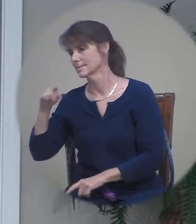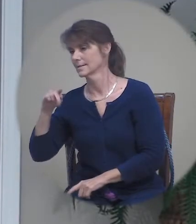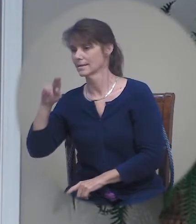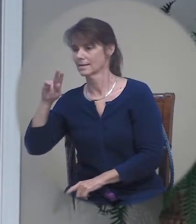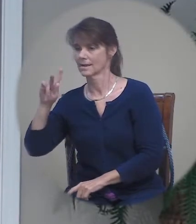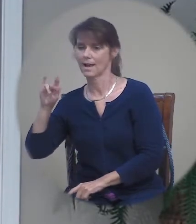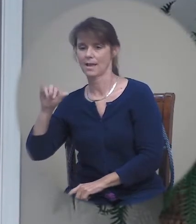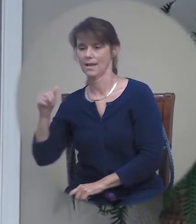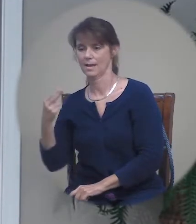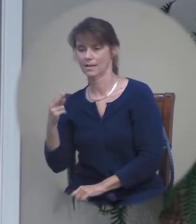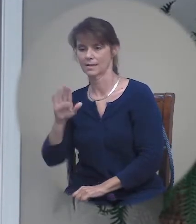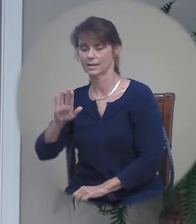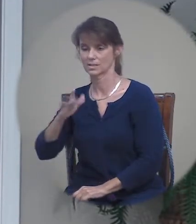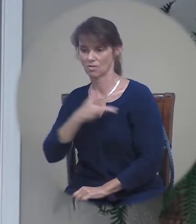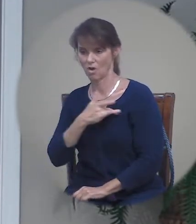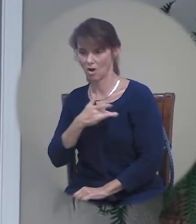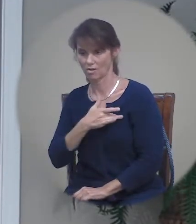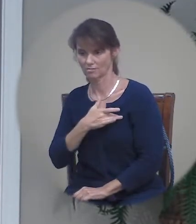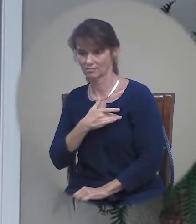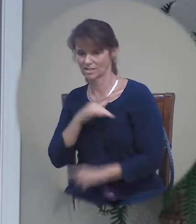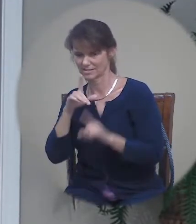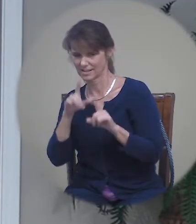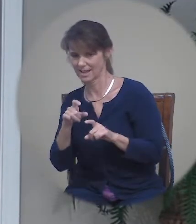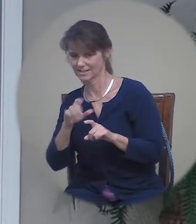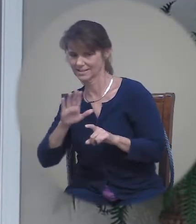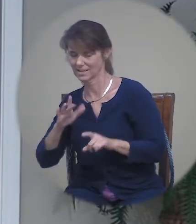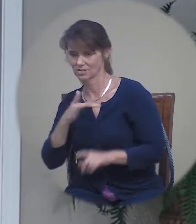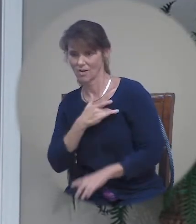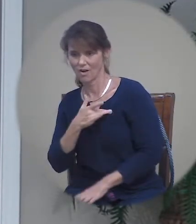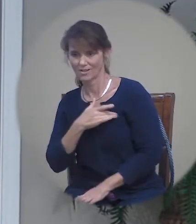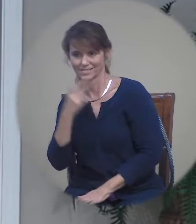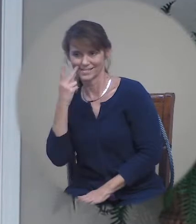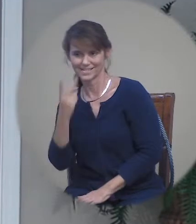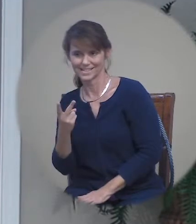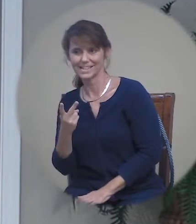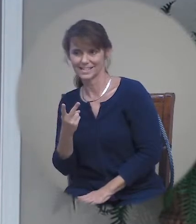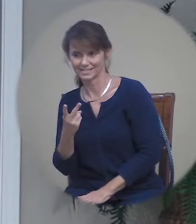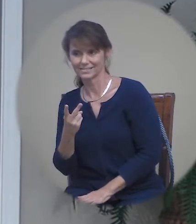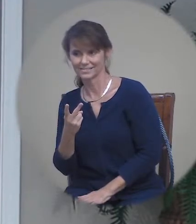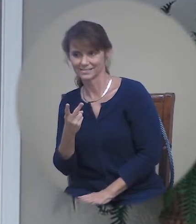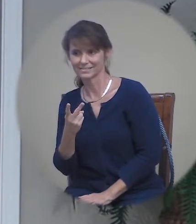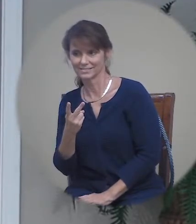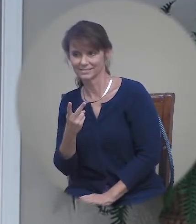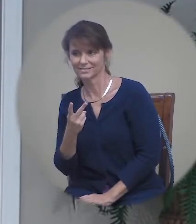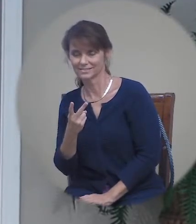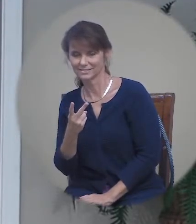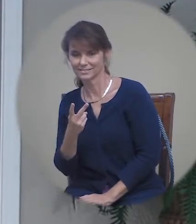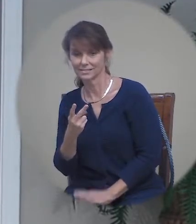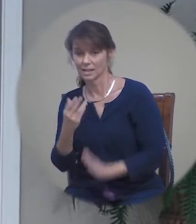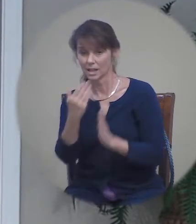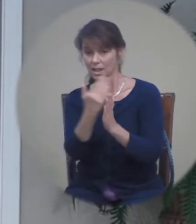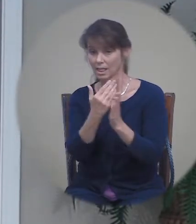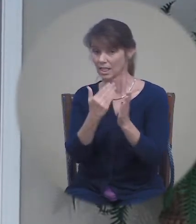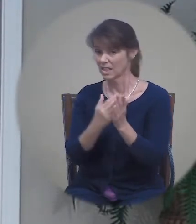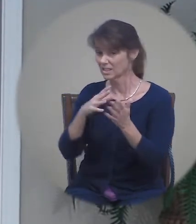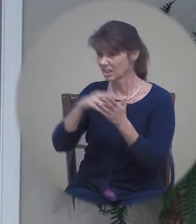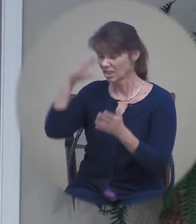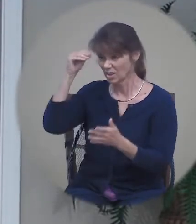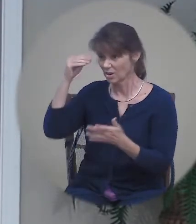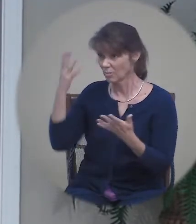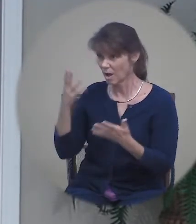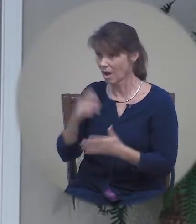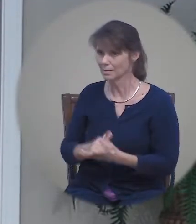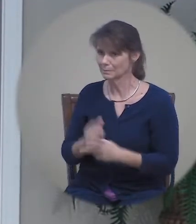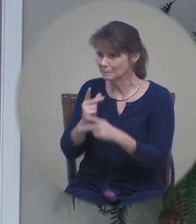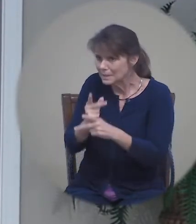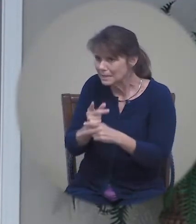to see if Hezekiah was truly dependent upon God. And I think that the lesson is, be careful about with whom you make